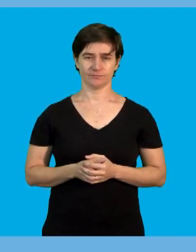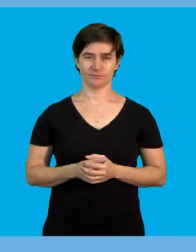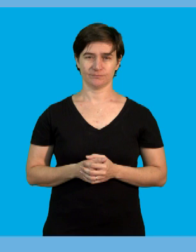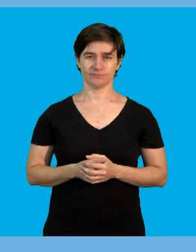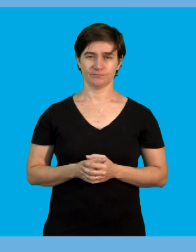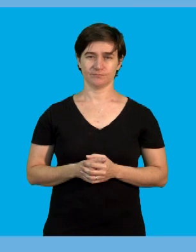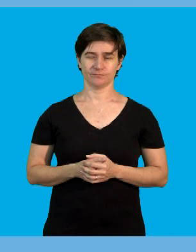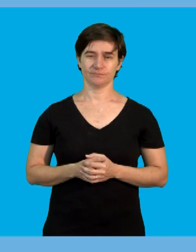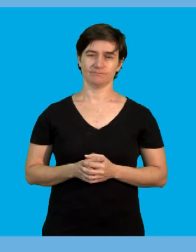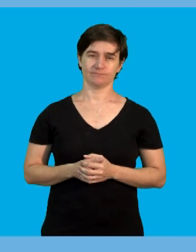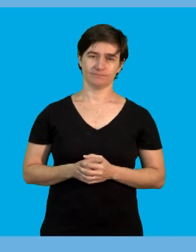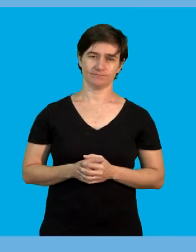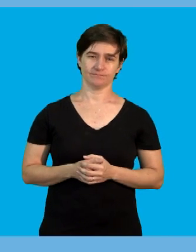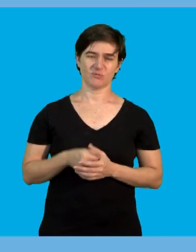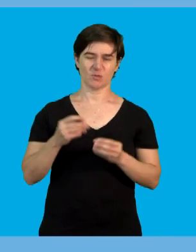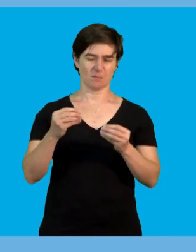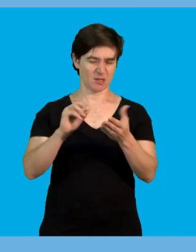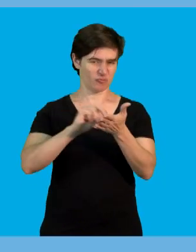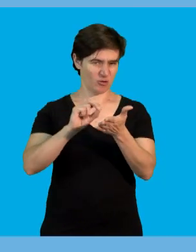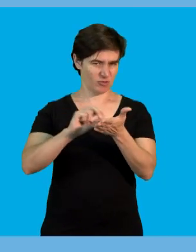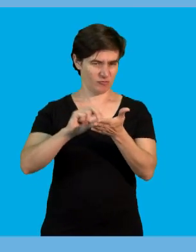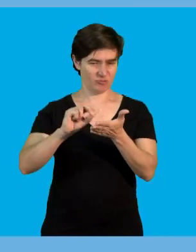positive terminal.